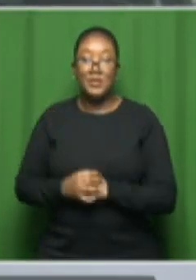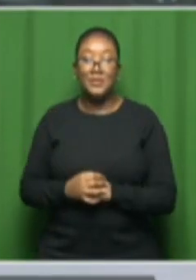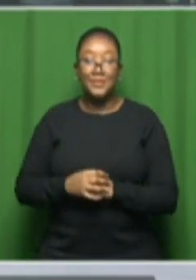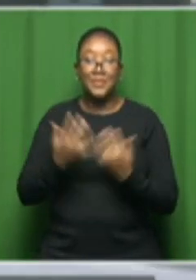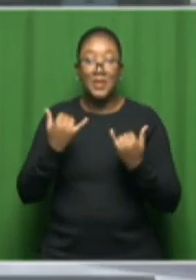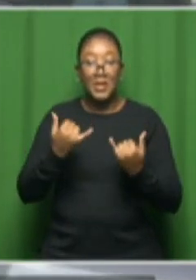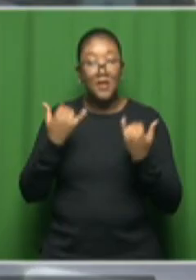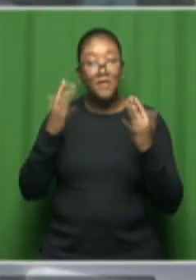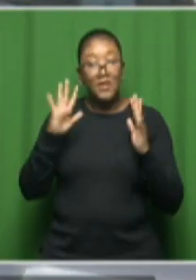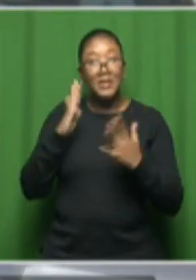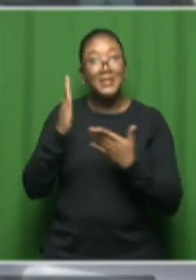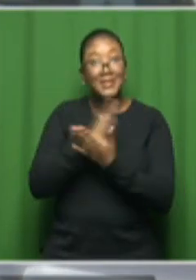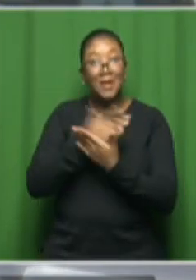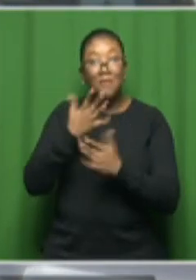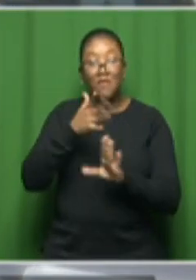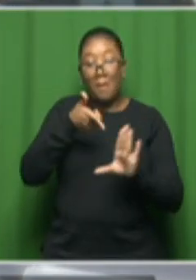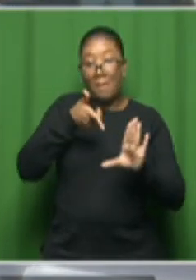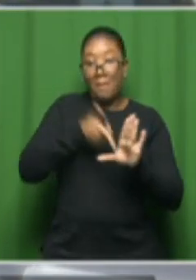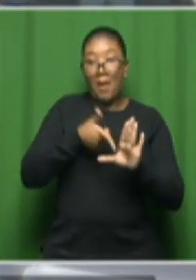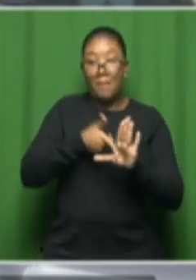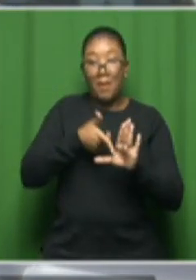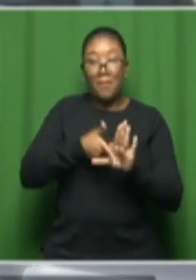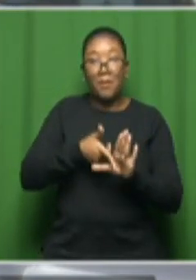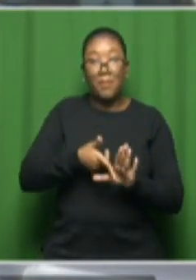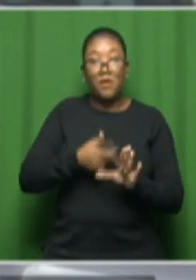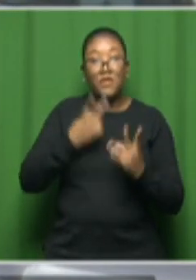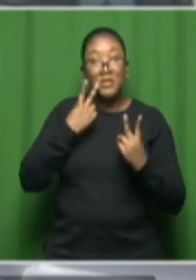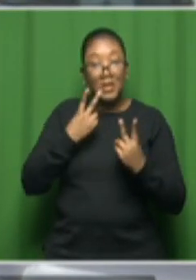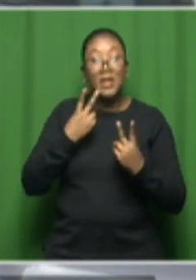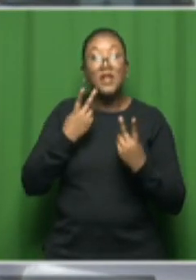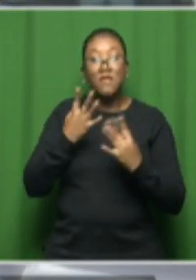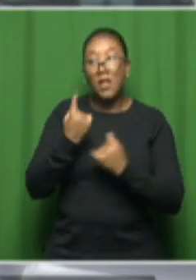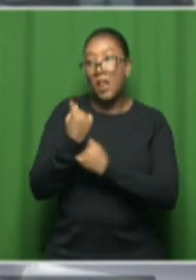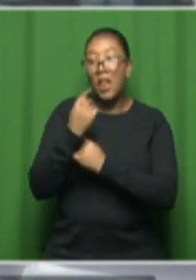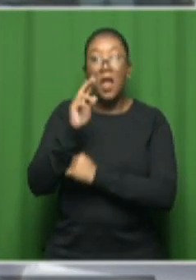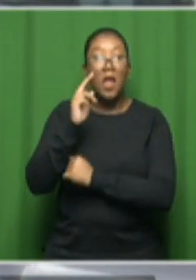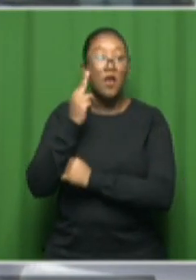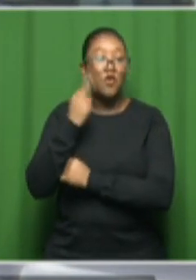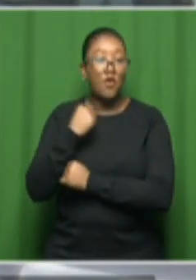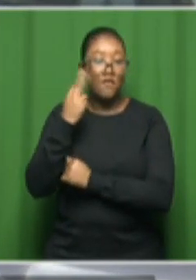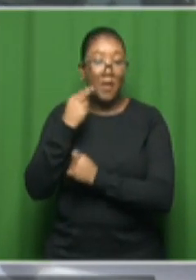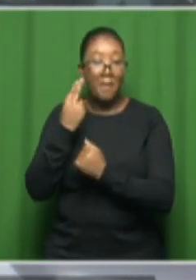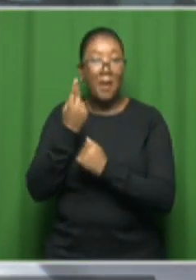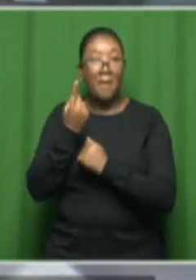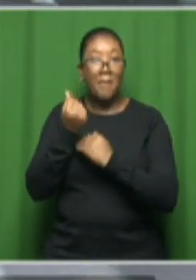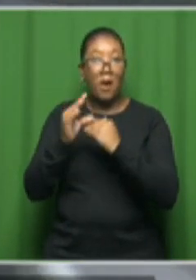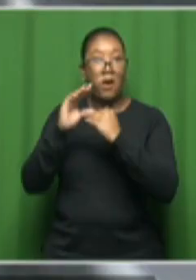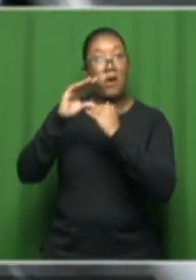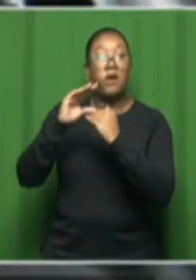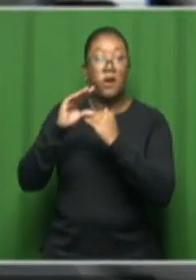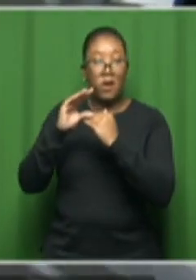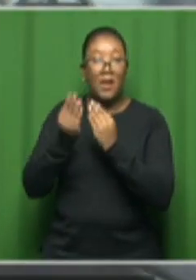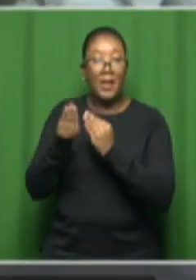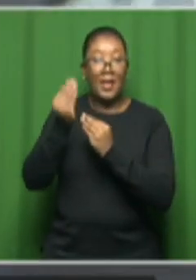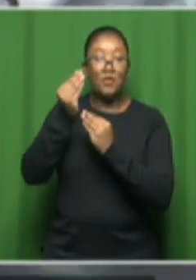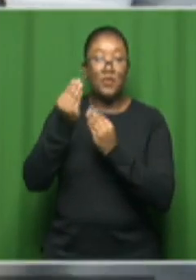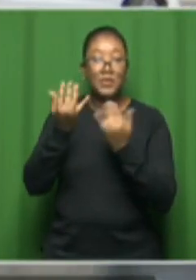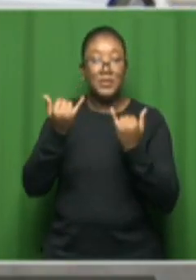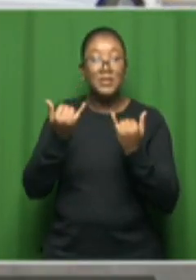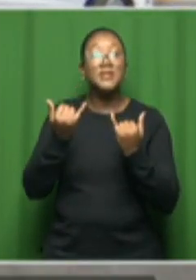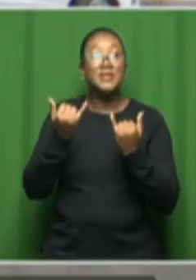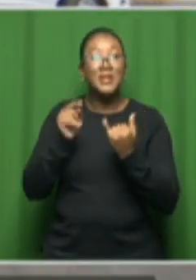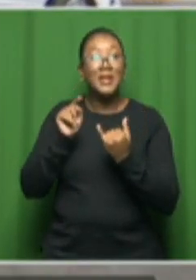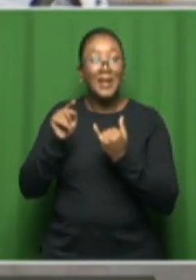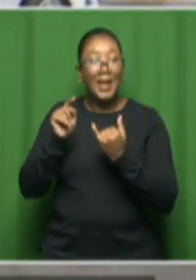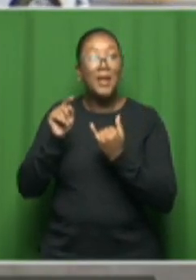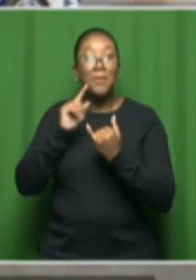over the past couple of months, with the exception of November, when there was an increase. Based on the latest data from the Central Energy Fund, the